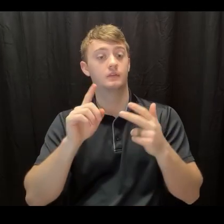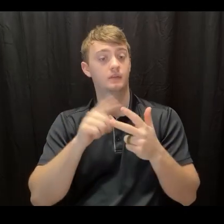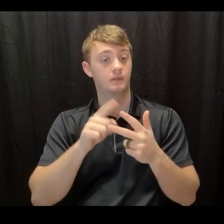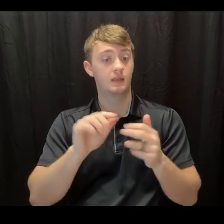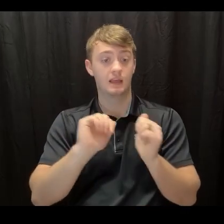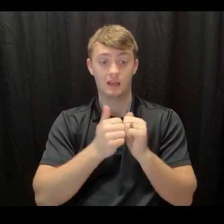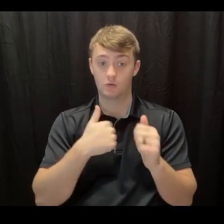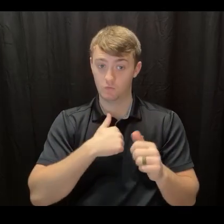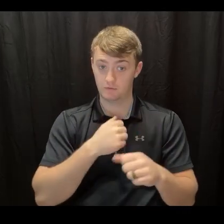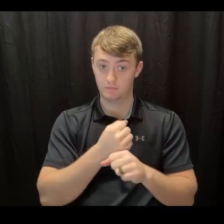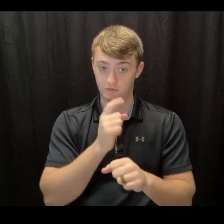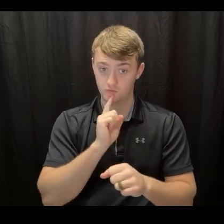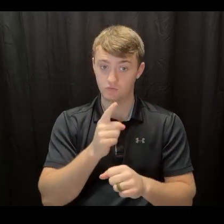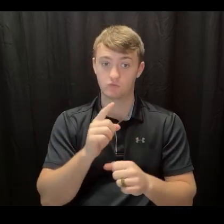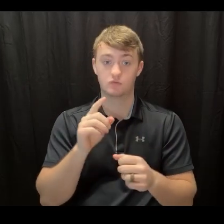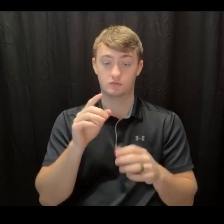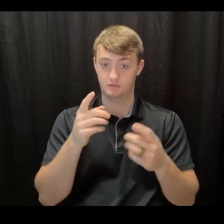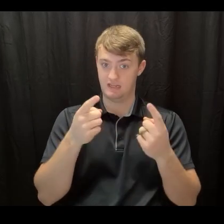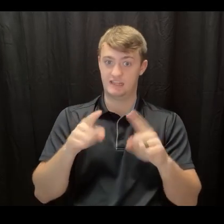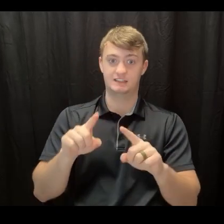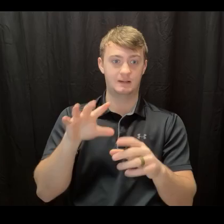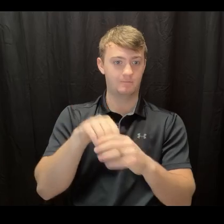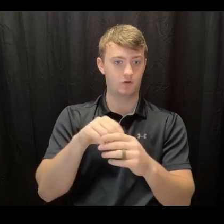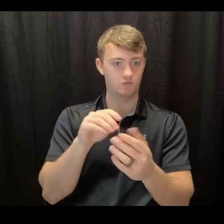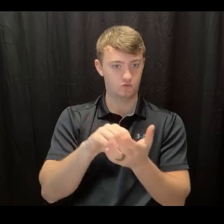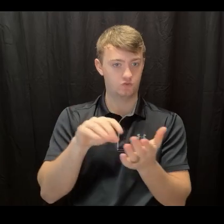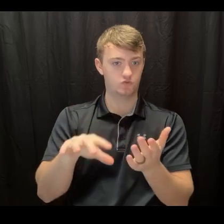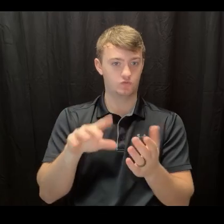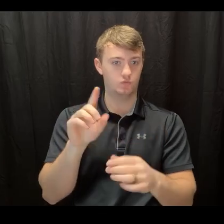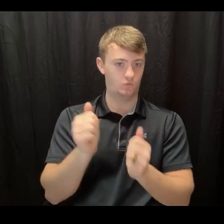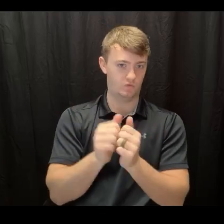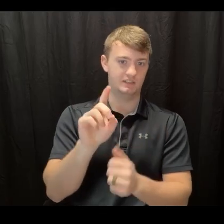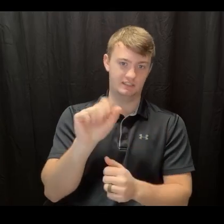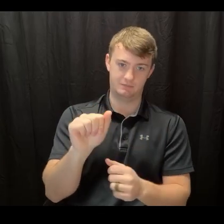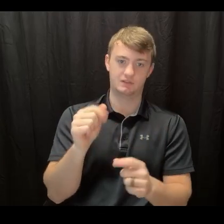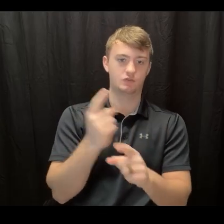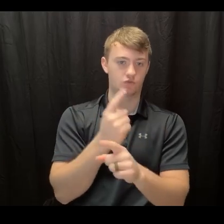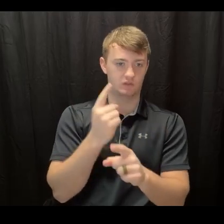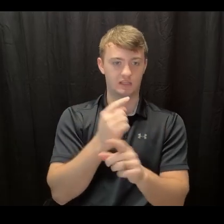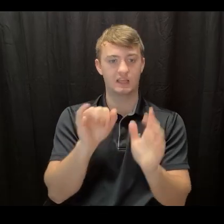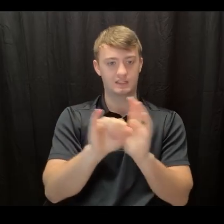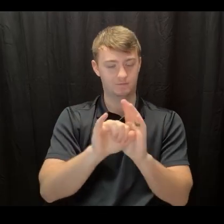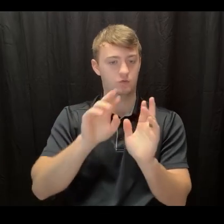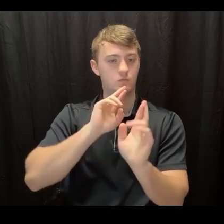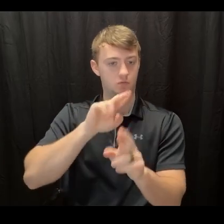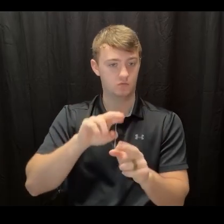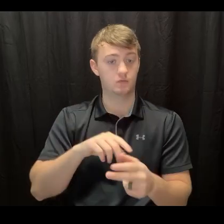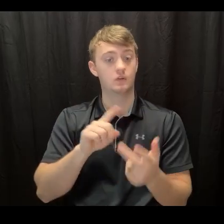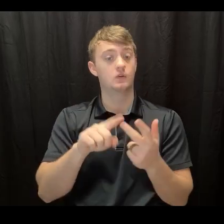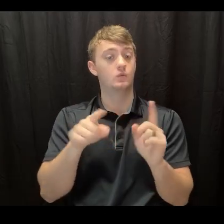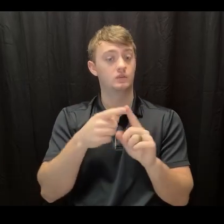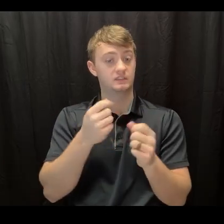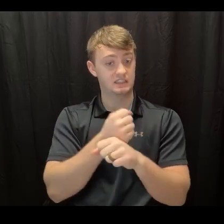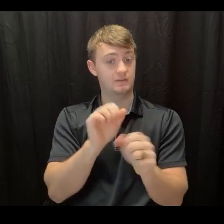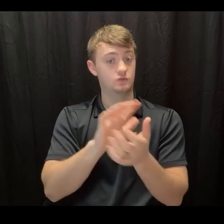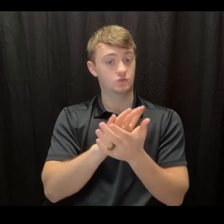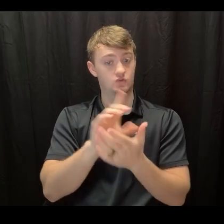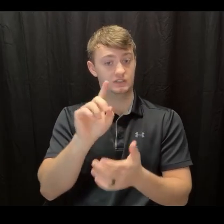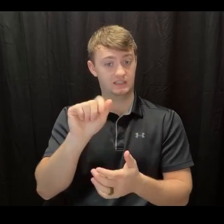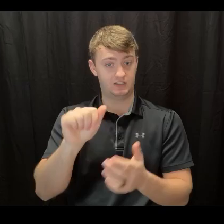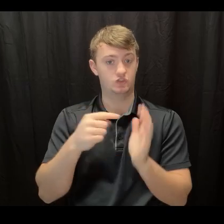How do we ensure that incidents involving students with disabilities are correctly identified and reported? And when Safe